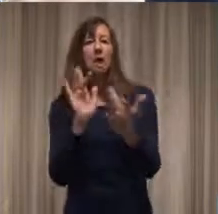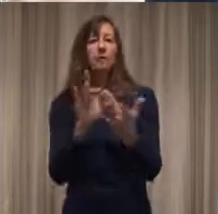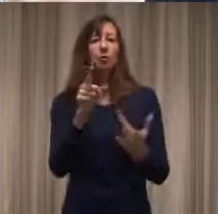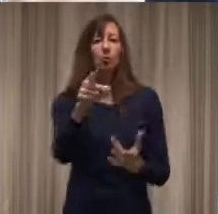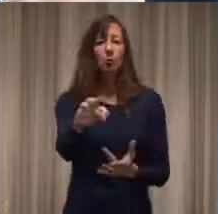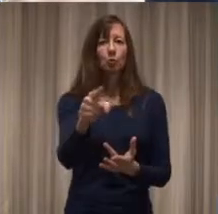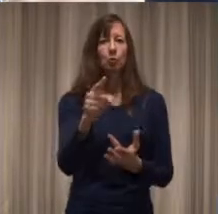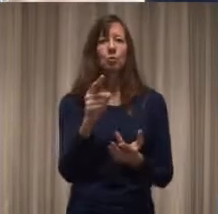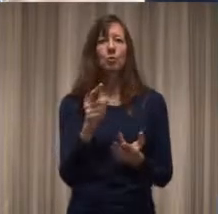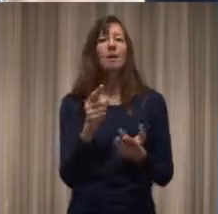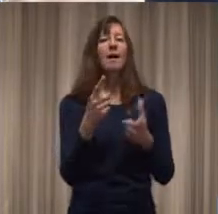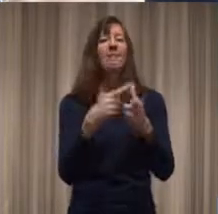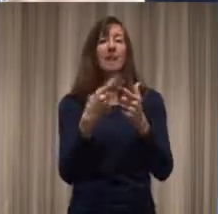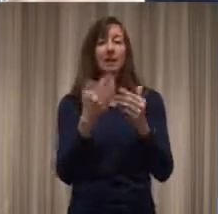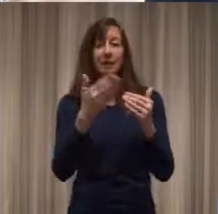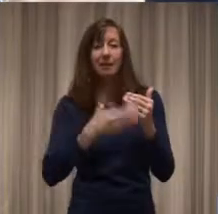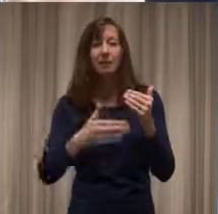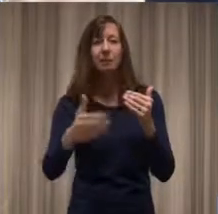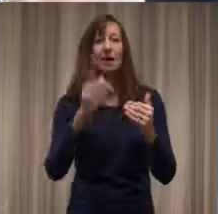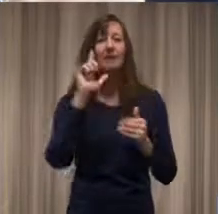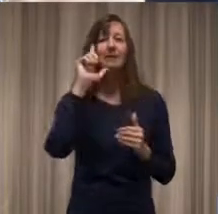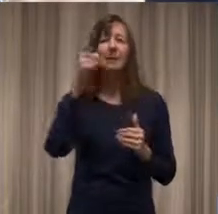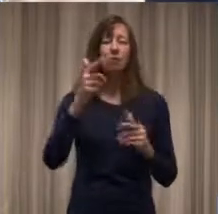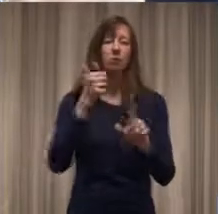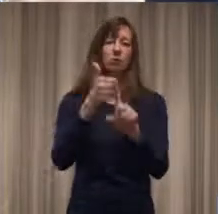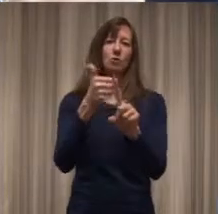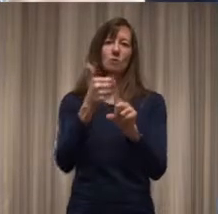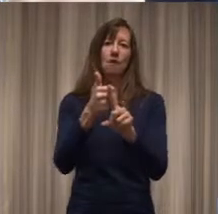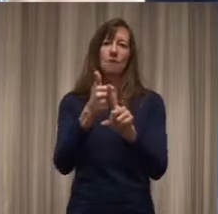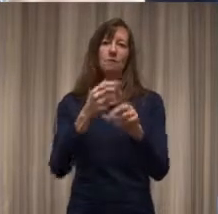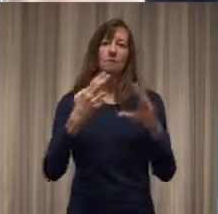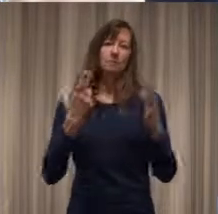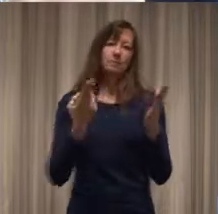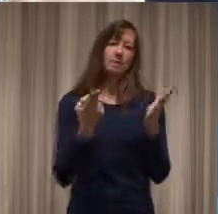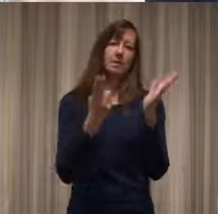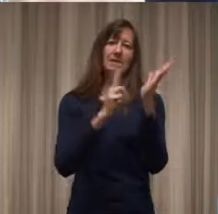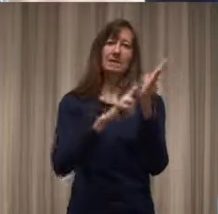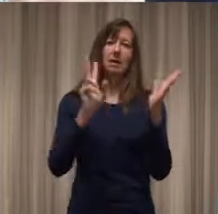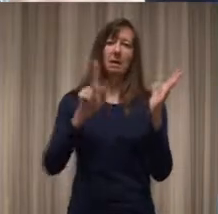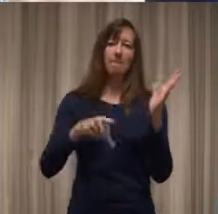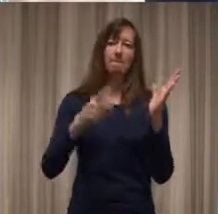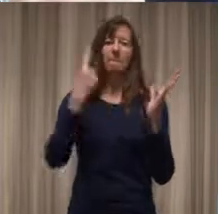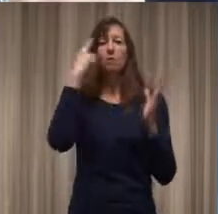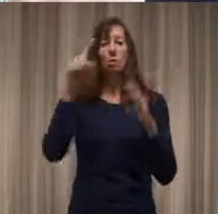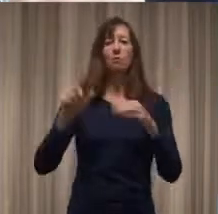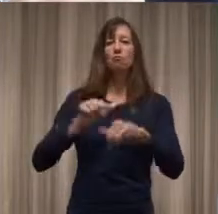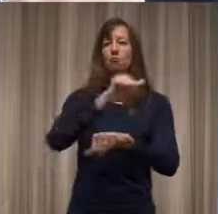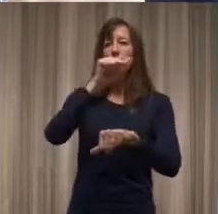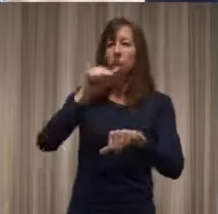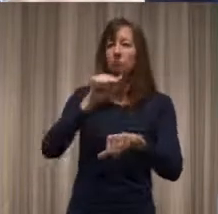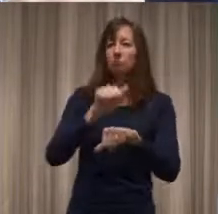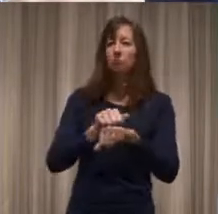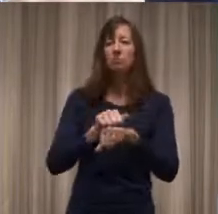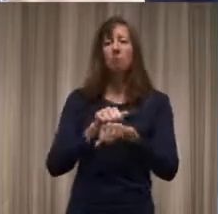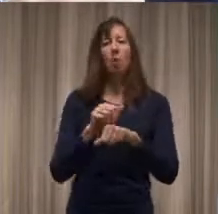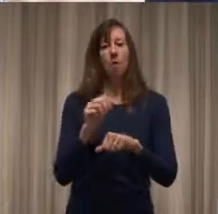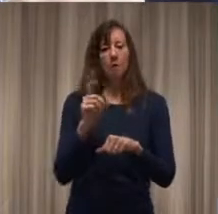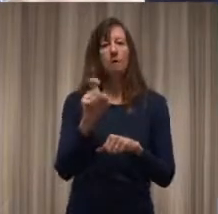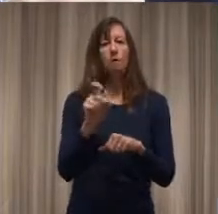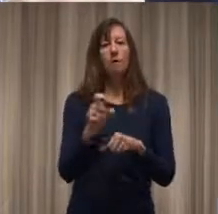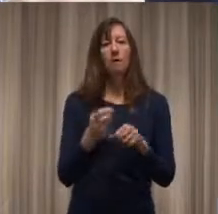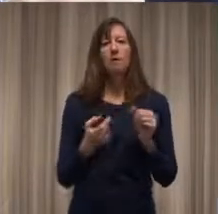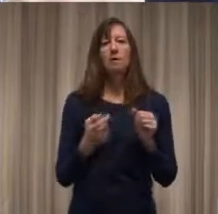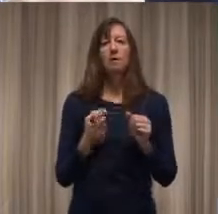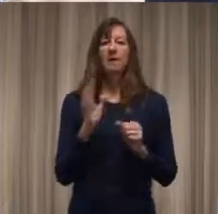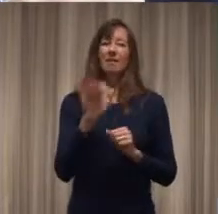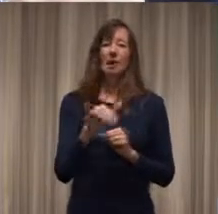an appointment, once we have availability for you. The goal at our website, vaccinateulster.com, is just